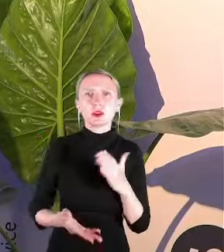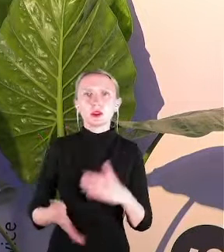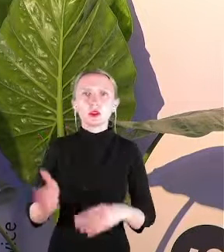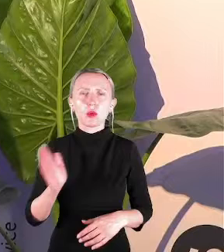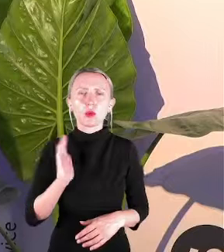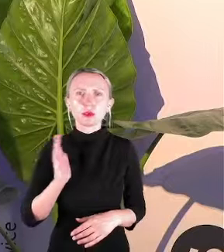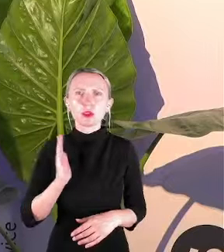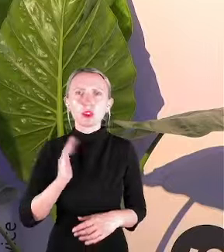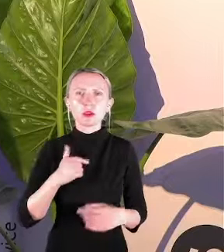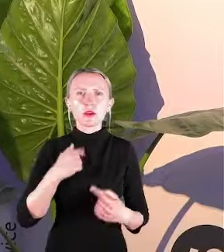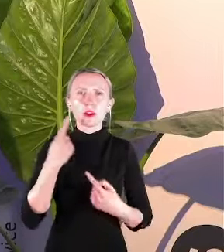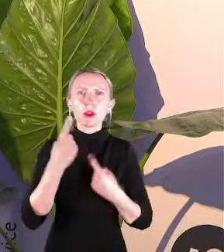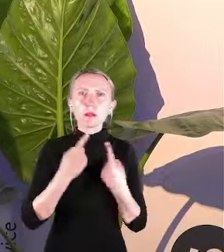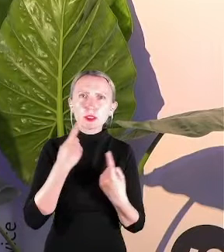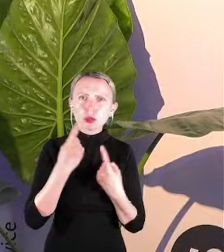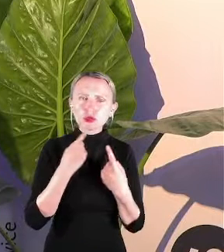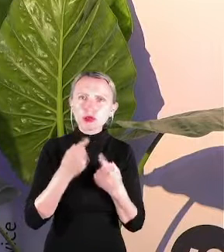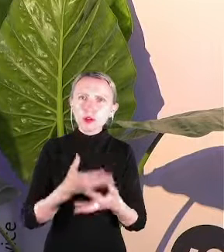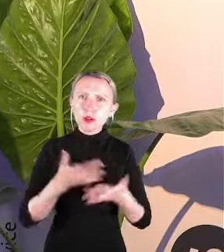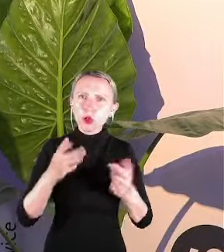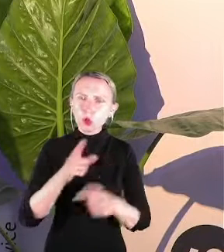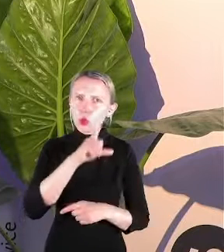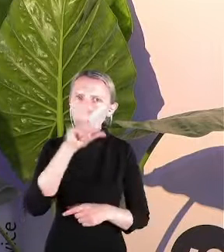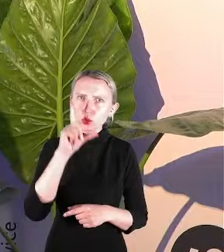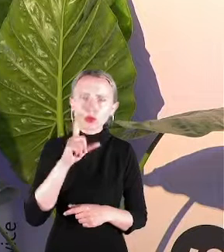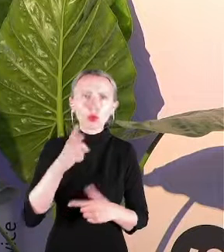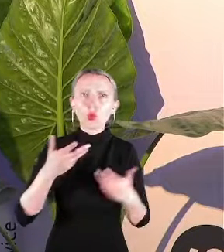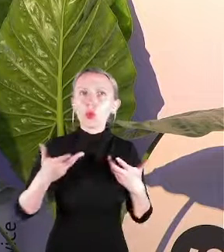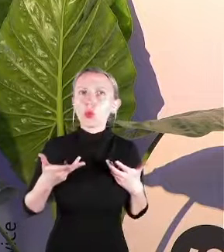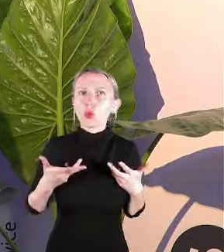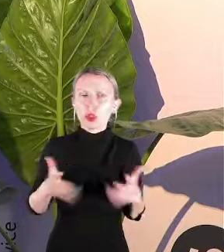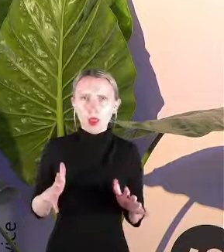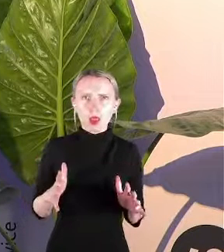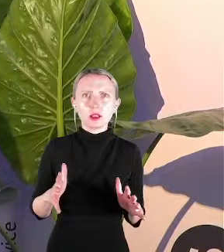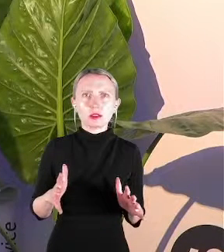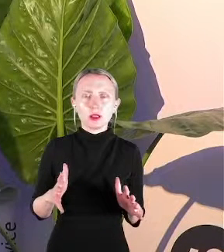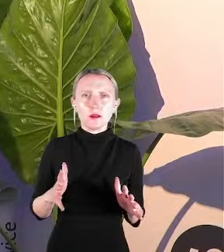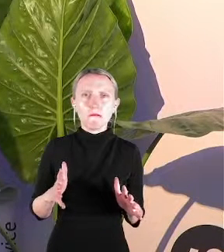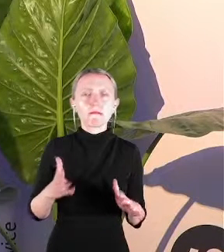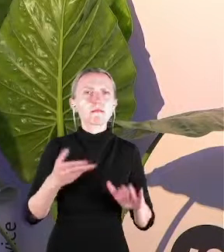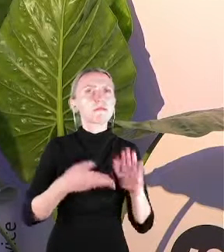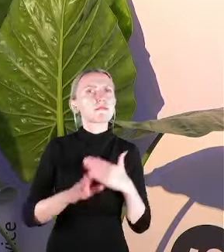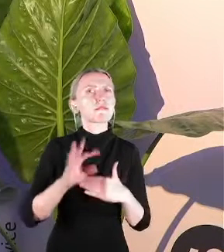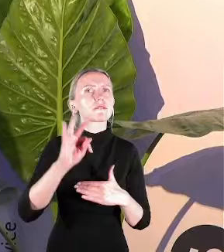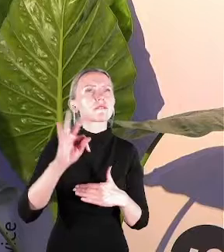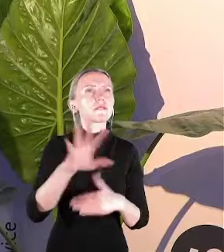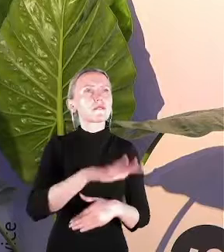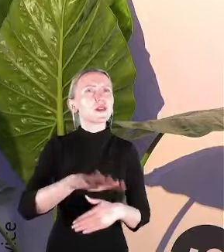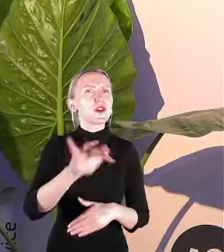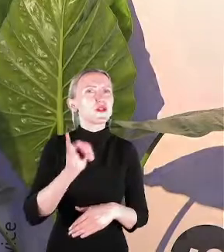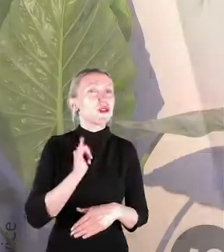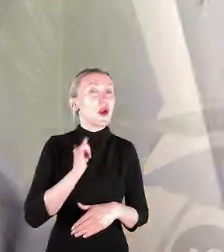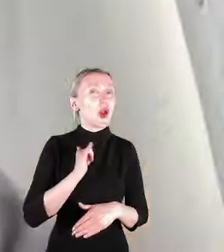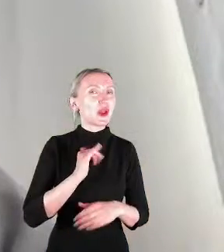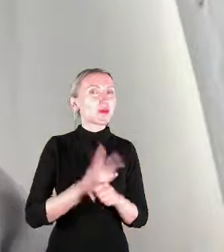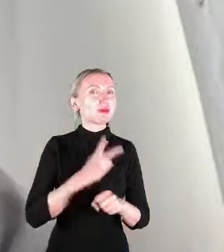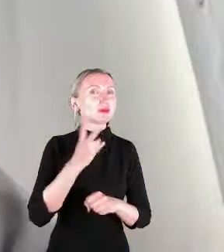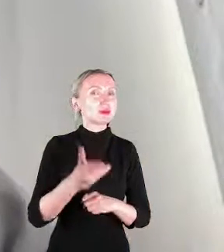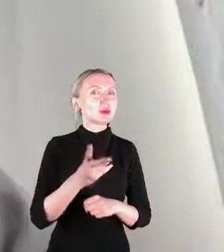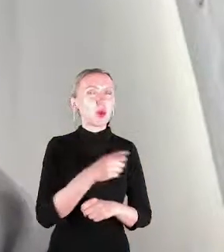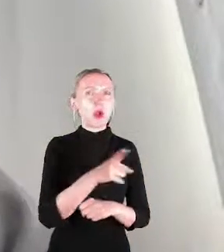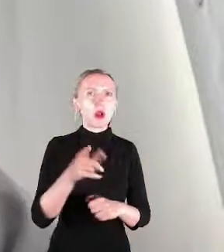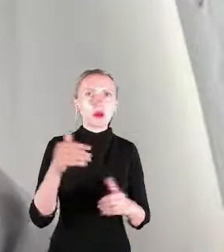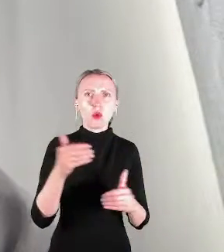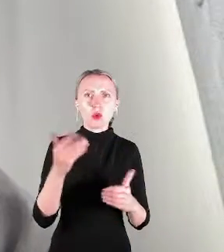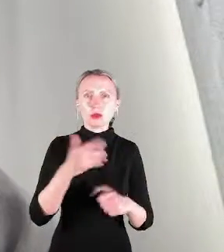from Amazon or order your groceries from a dark store and being delivered to your doors. Yeah, no, but